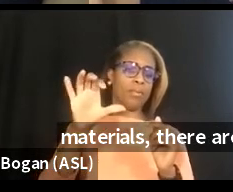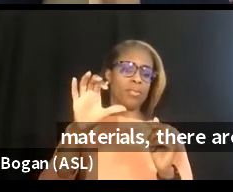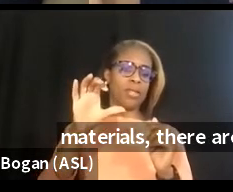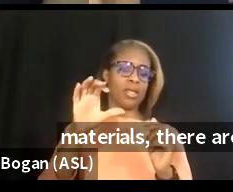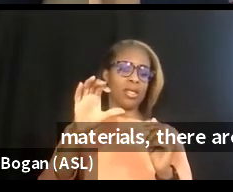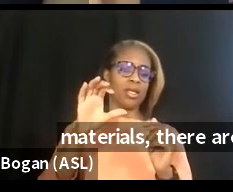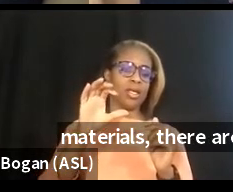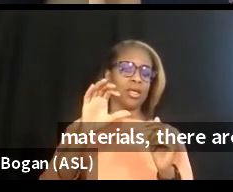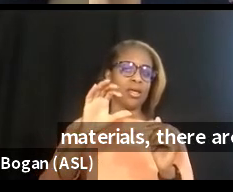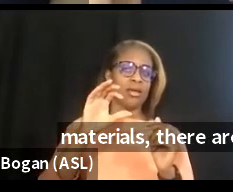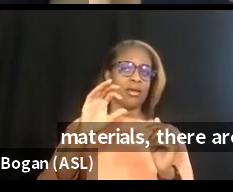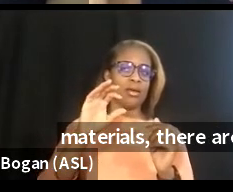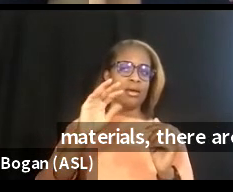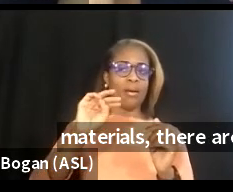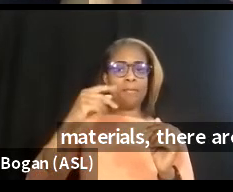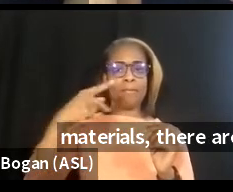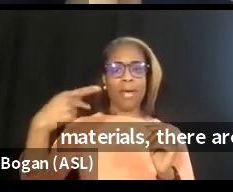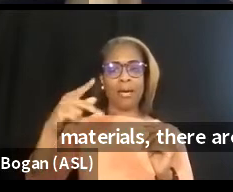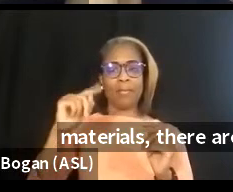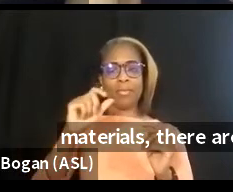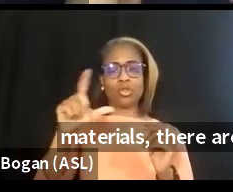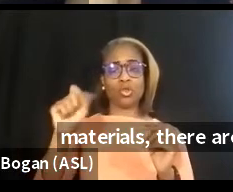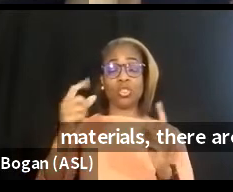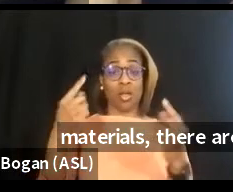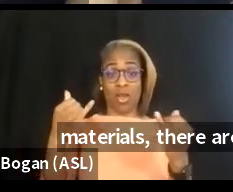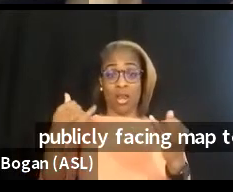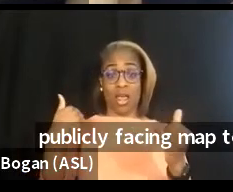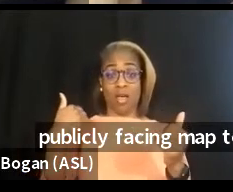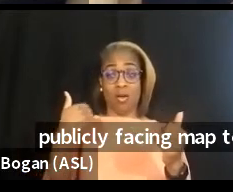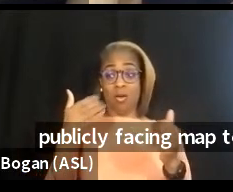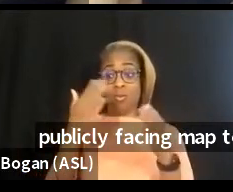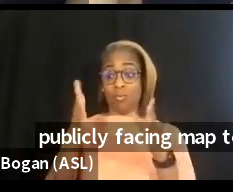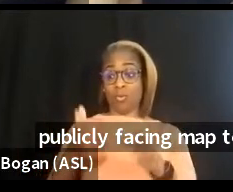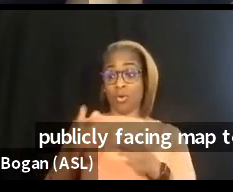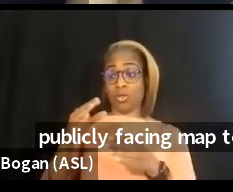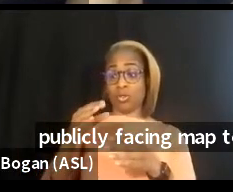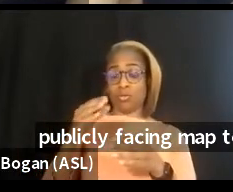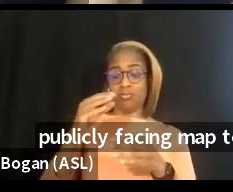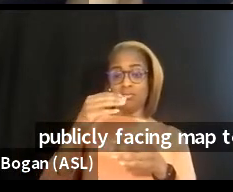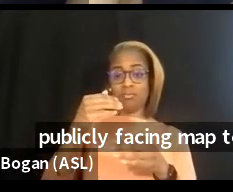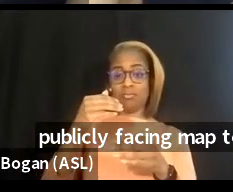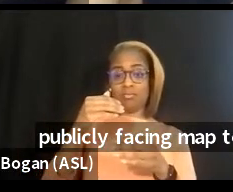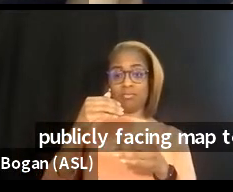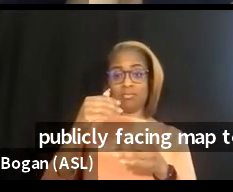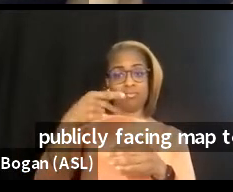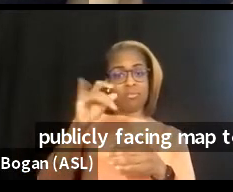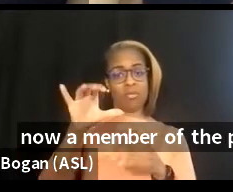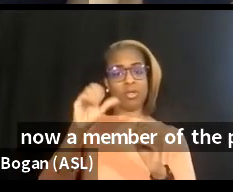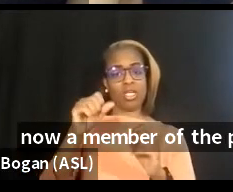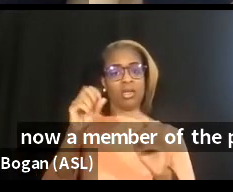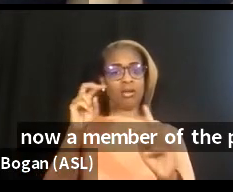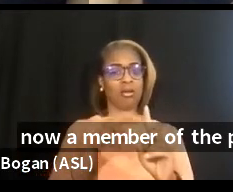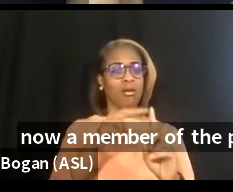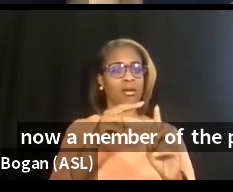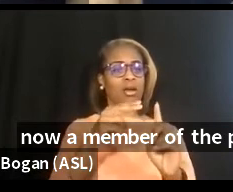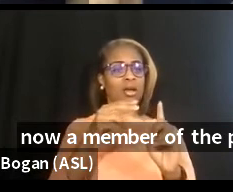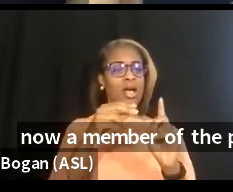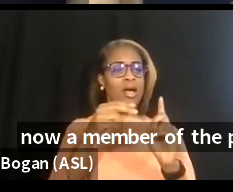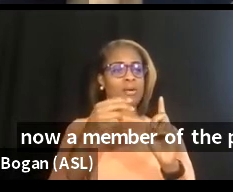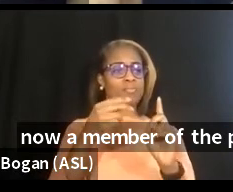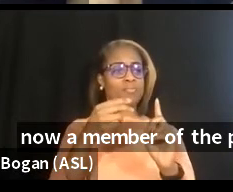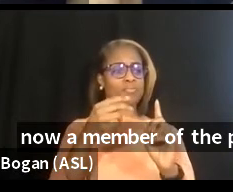map tools, right? You can go on right now, a member of the public could go right now and go to a tool like Representable that Sue Smith just mentioned in her